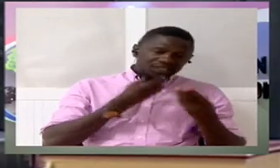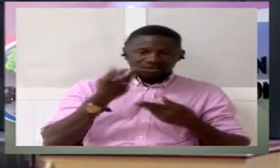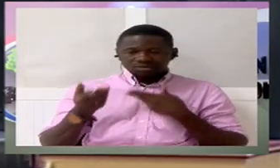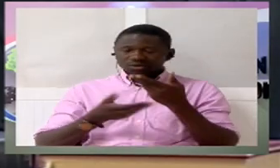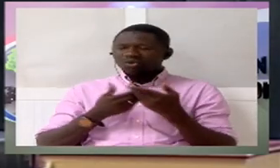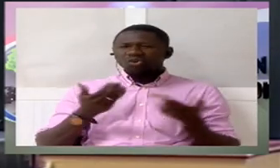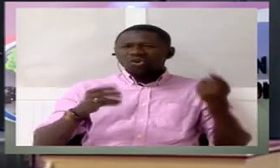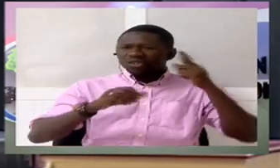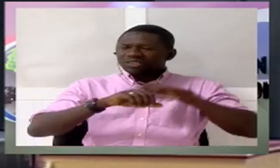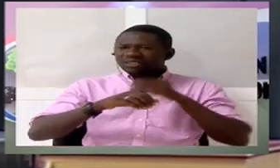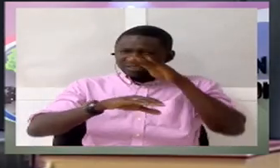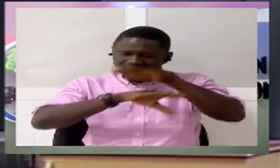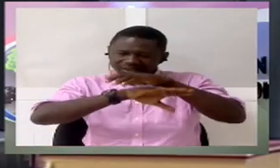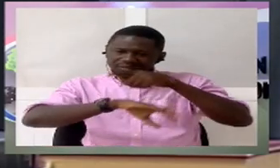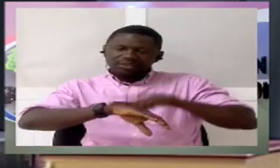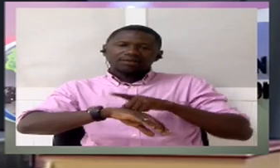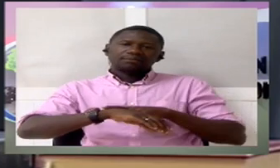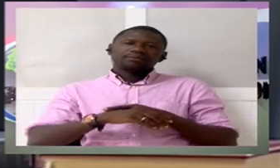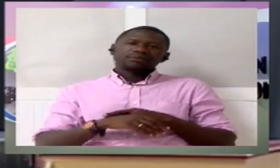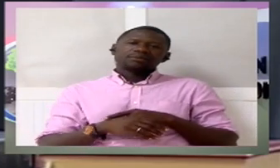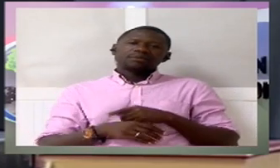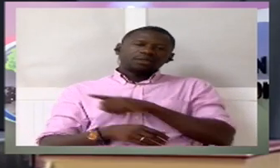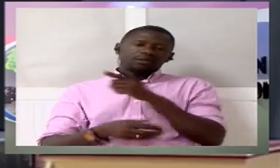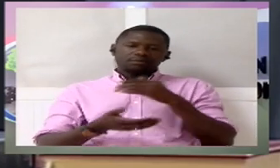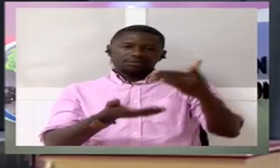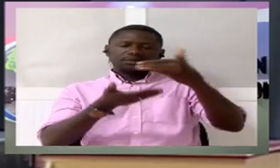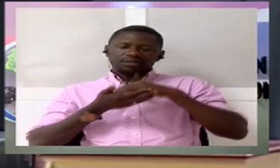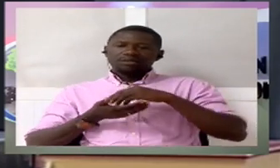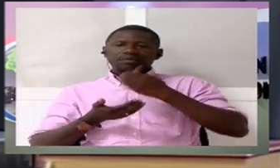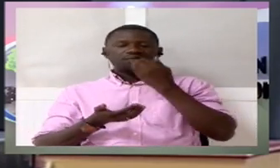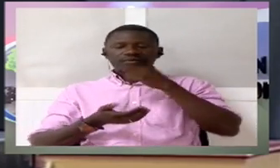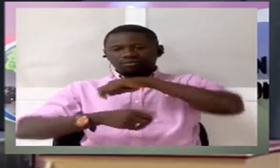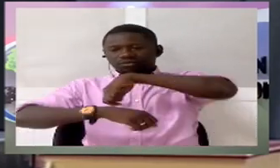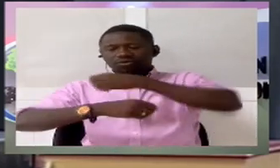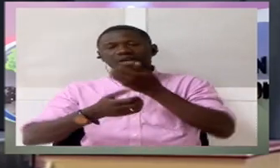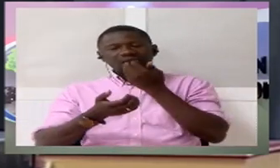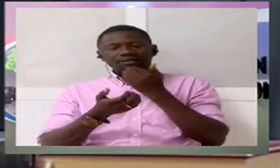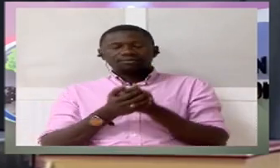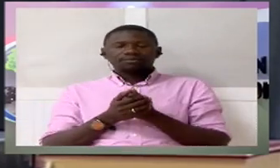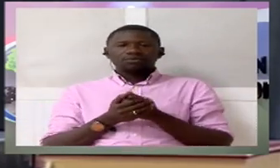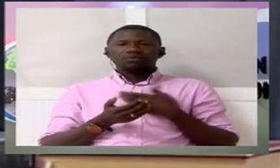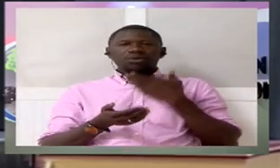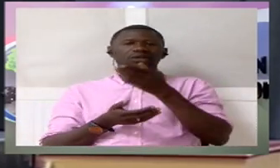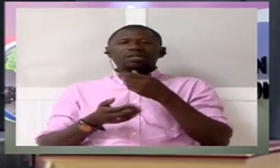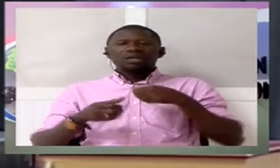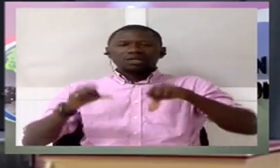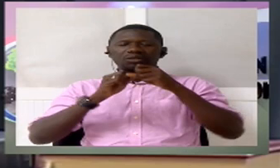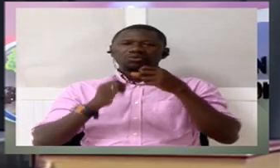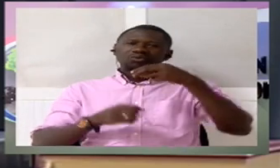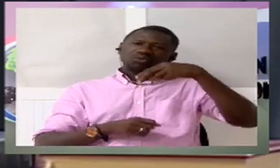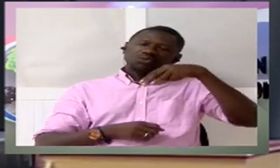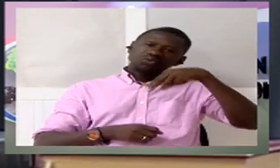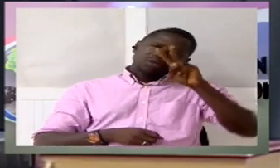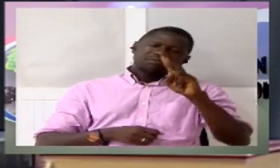chatting until evening time. They brought his dinner. We were there until